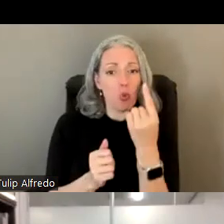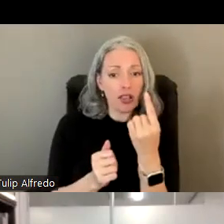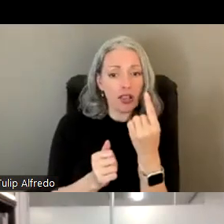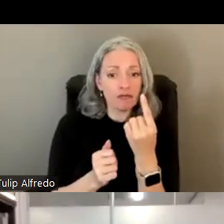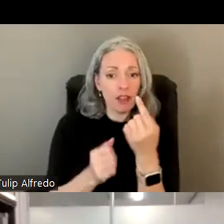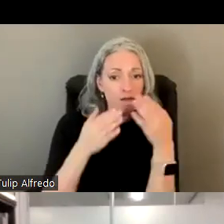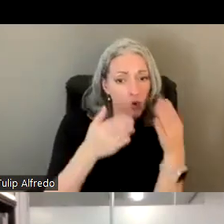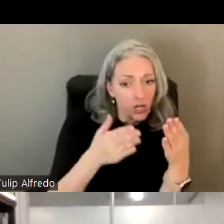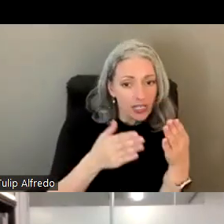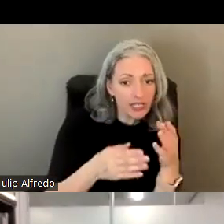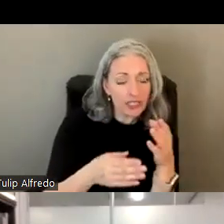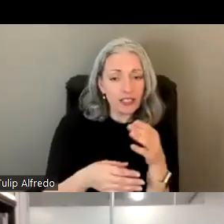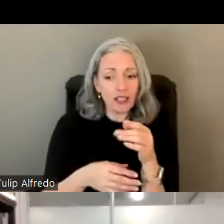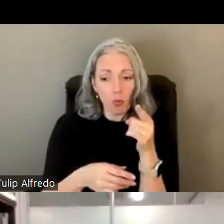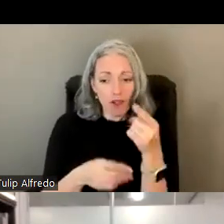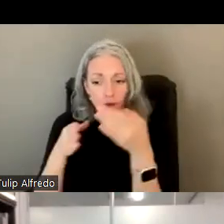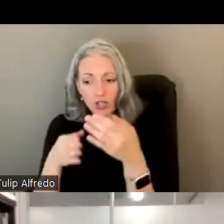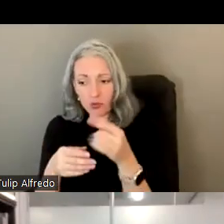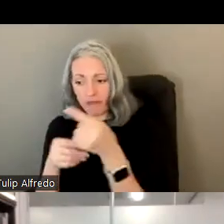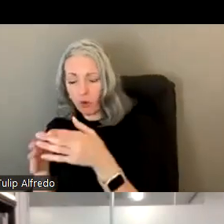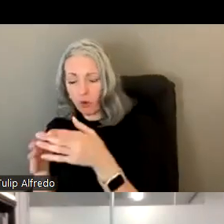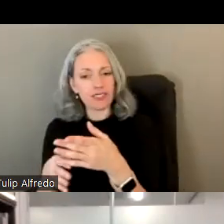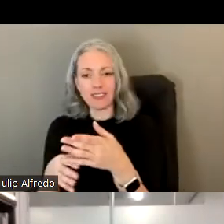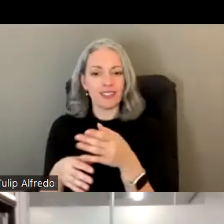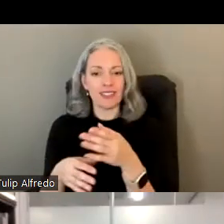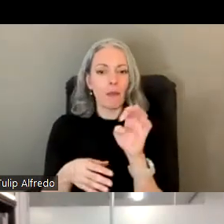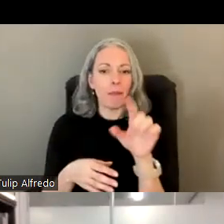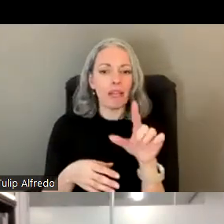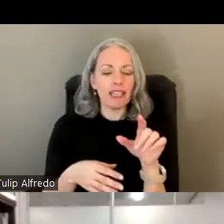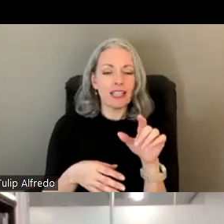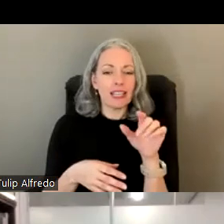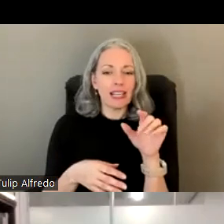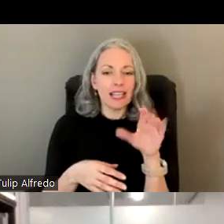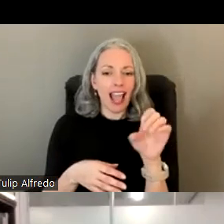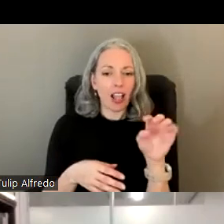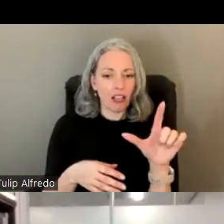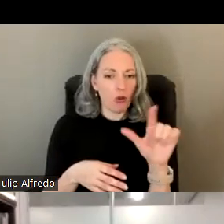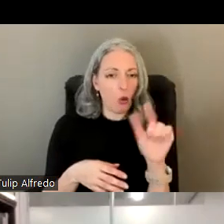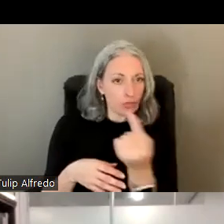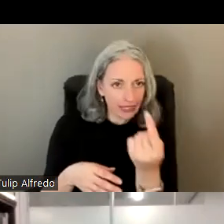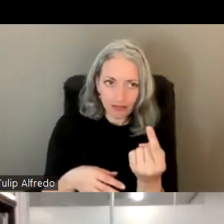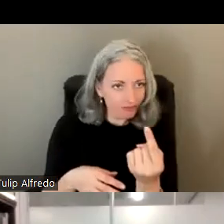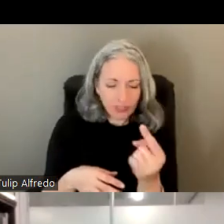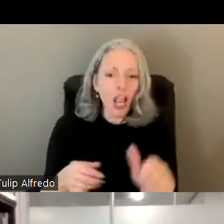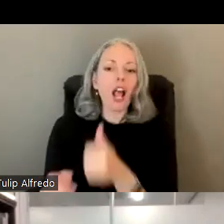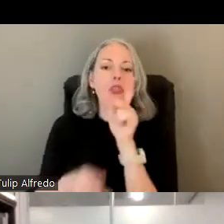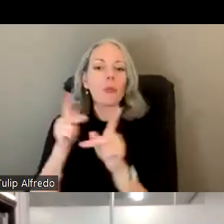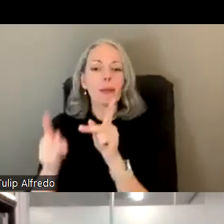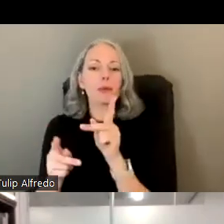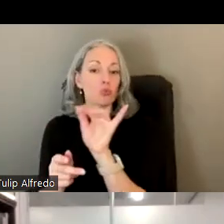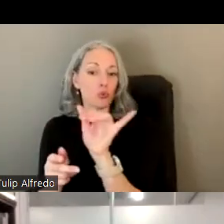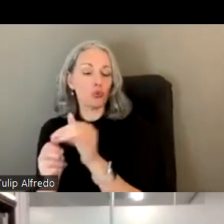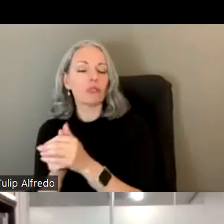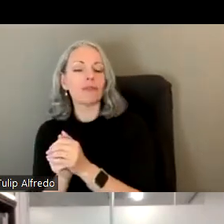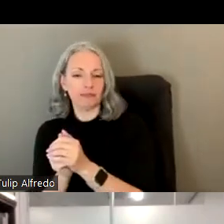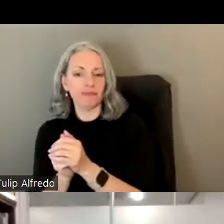people who were Medi-Cal eligible. This would also be something that could be a support for people who are outside the Medi-Cal